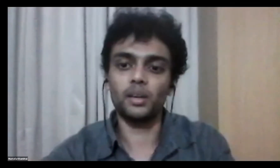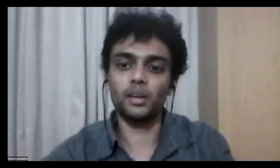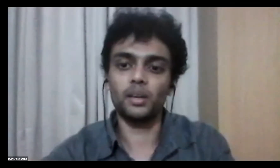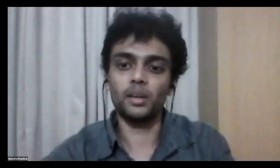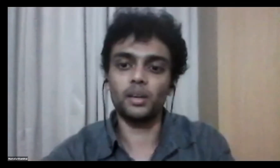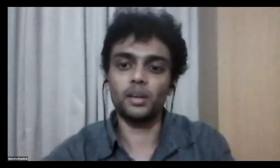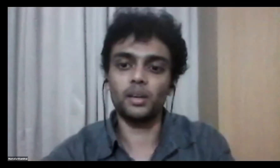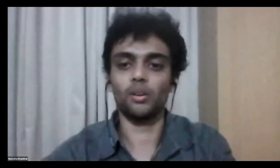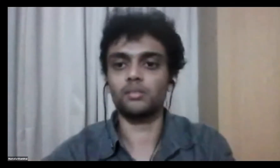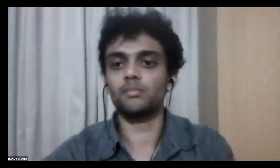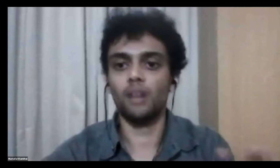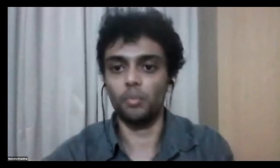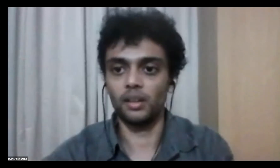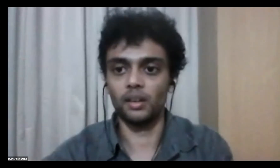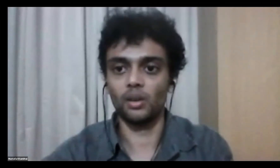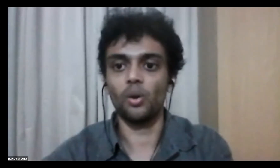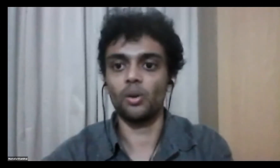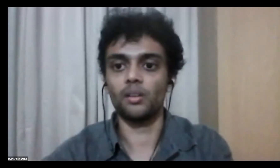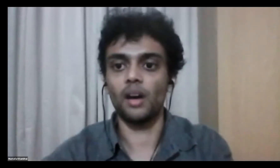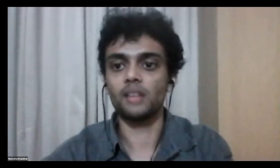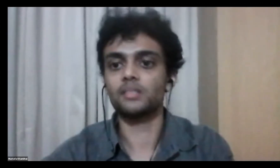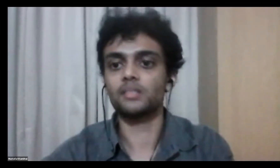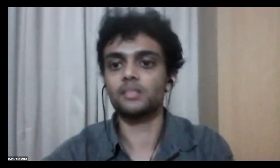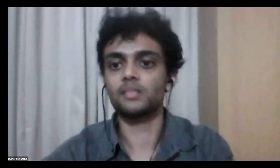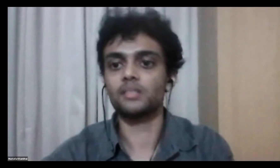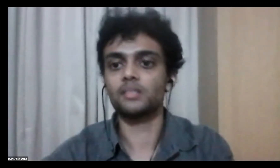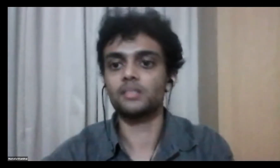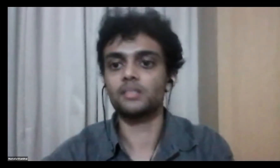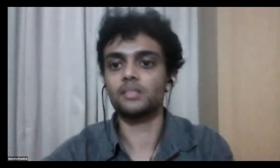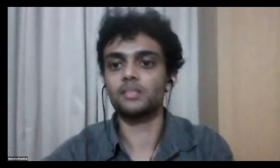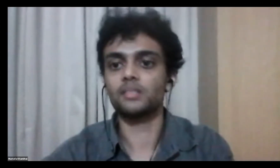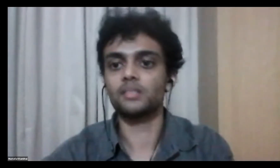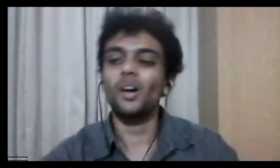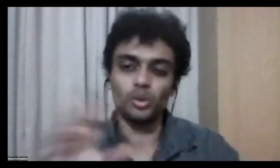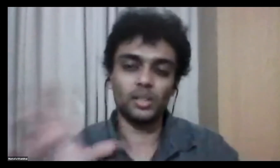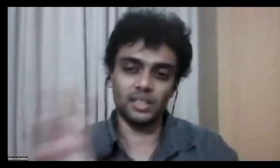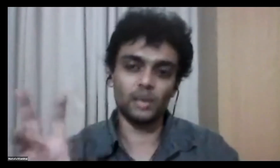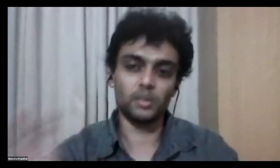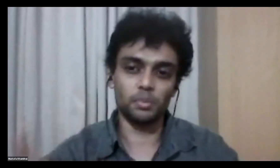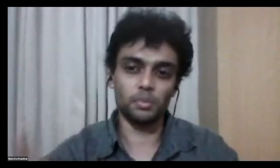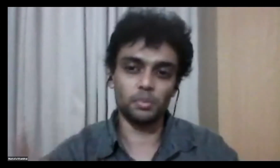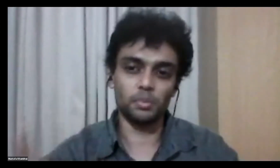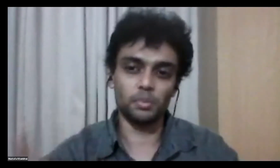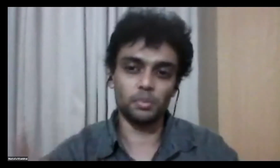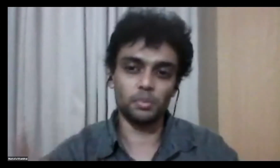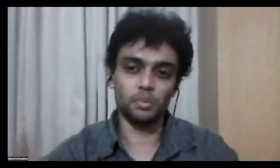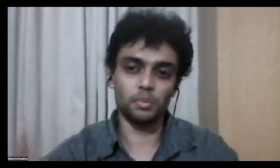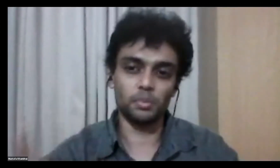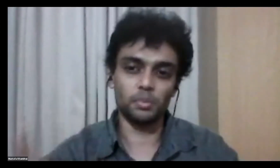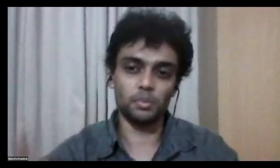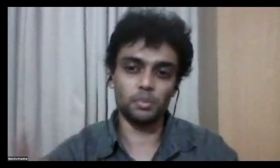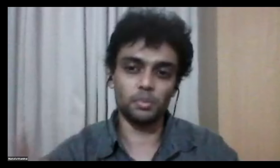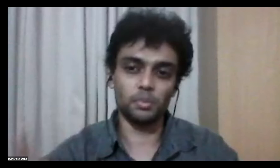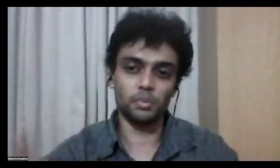to ask for her opinion or ask her whether she had made this painting or not. Although there was a bit of a communication